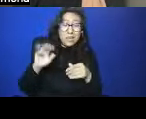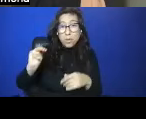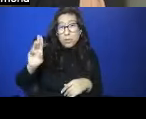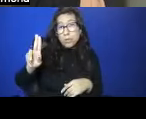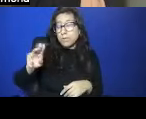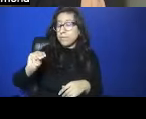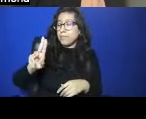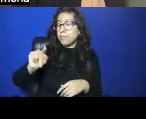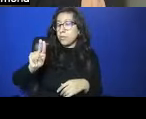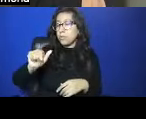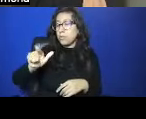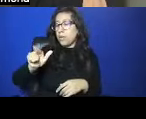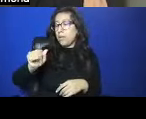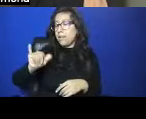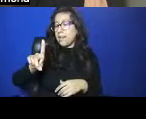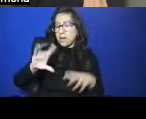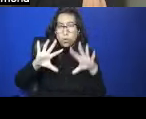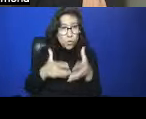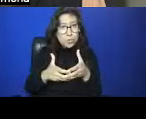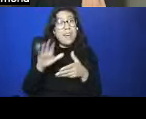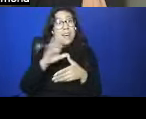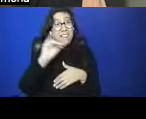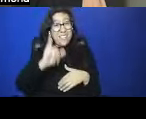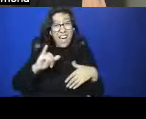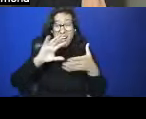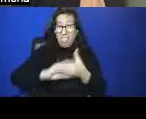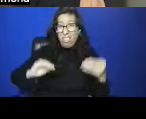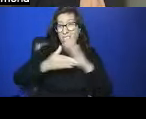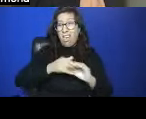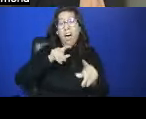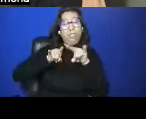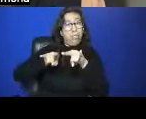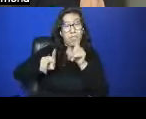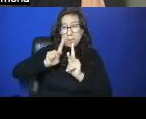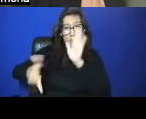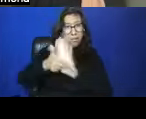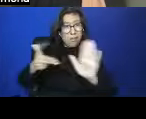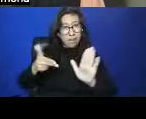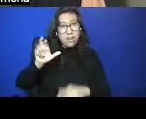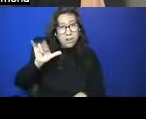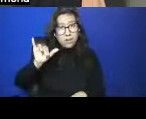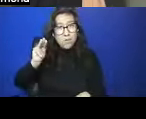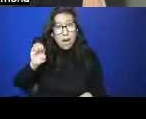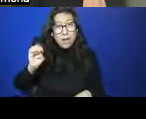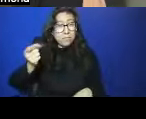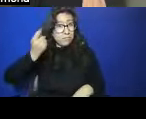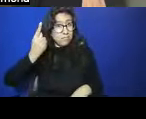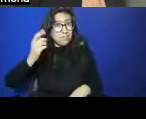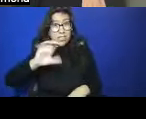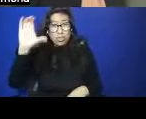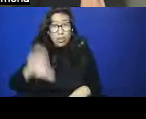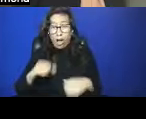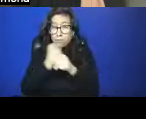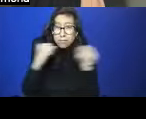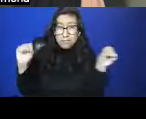groups. And the push of narratives linking these folks to crime, despite the fact that Chicago has been a sanctuary